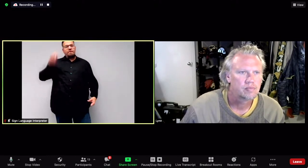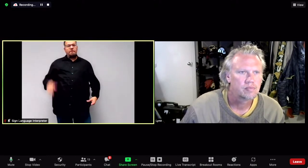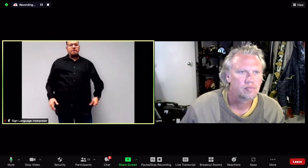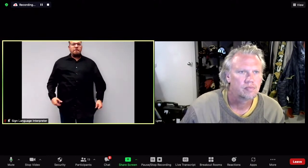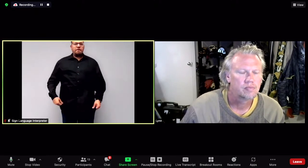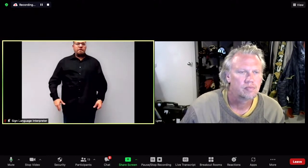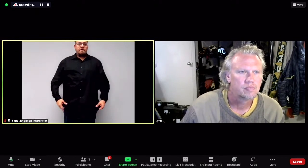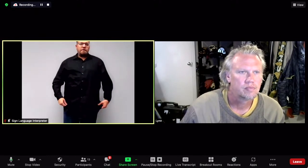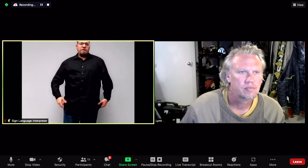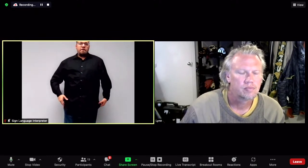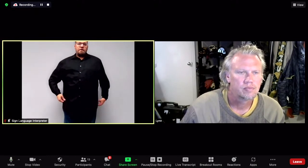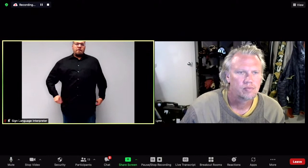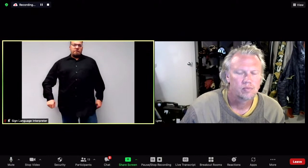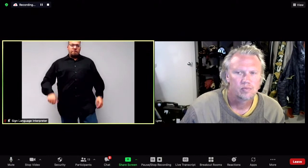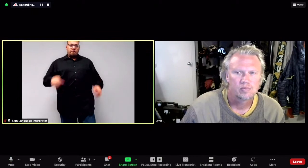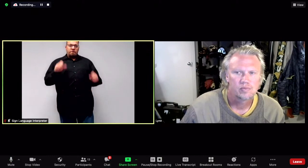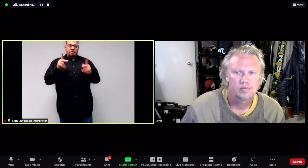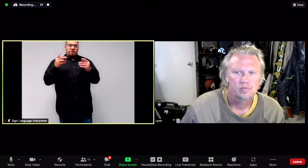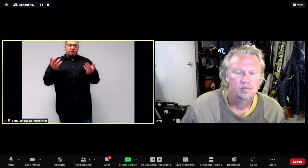Thank you. Okay, so